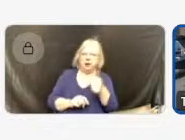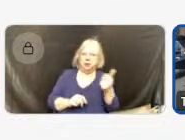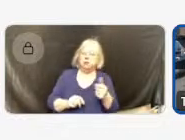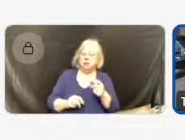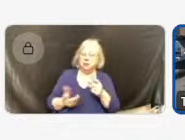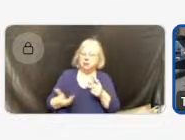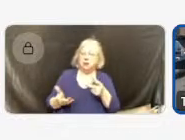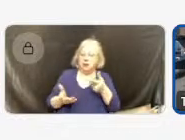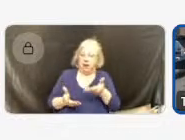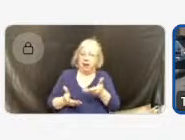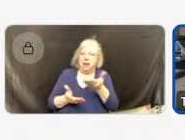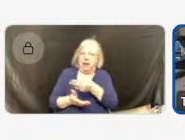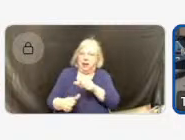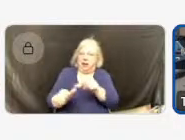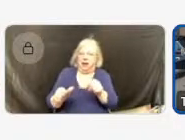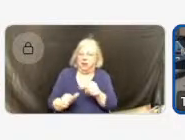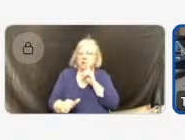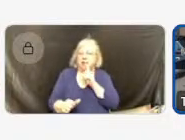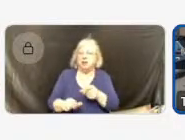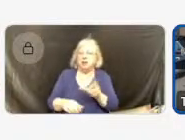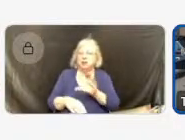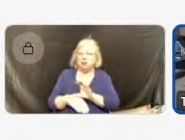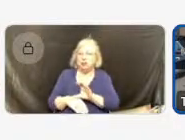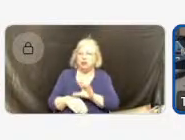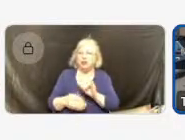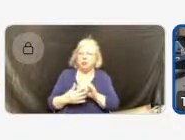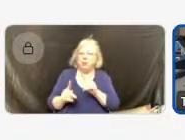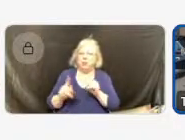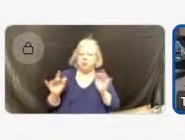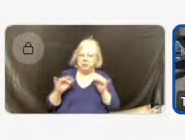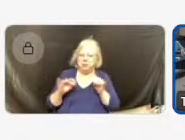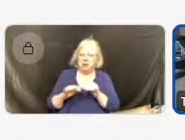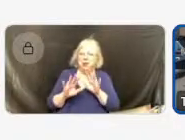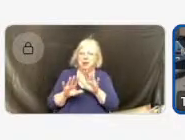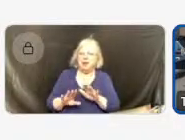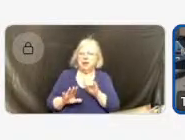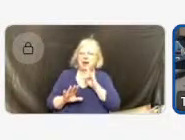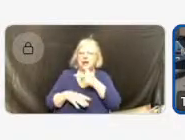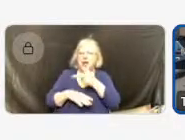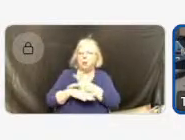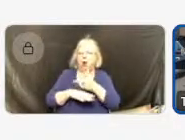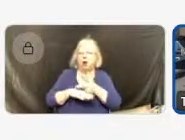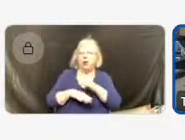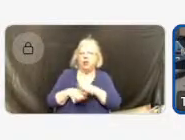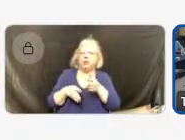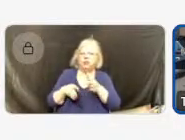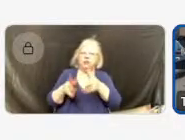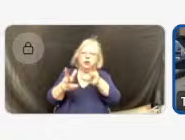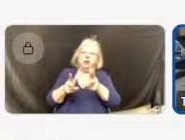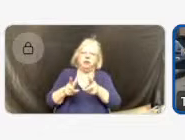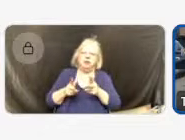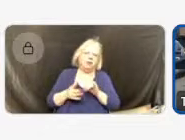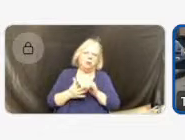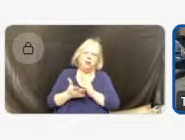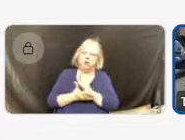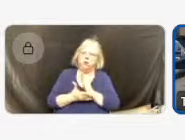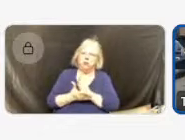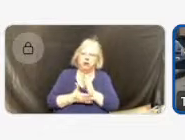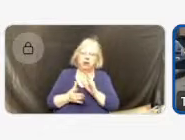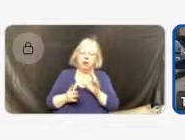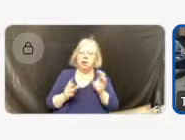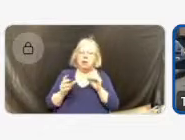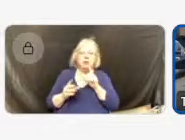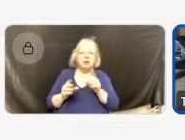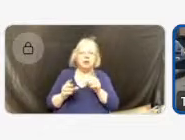church where people came on Sunday and they parked on the street and everyone was okay with that. I mean, there literally is